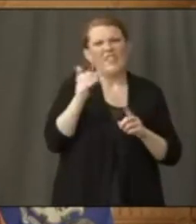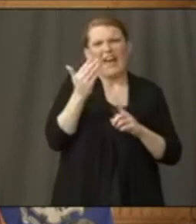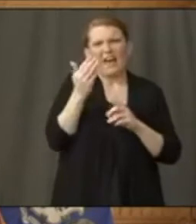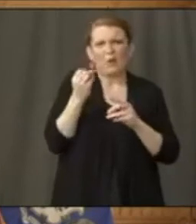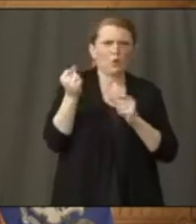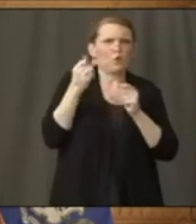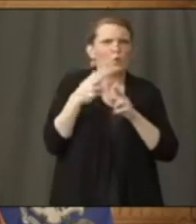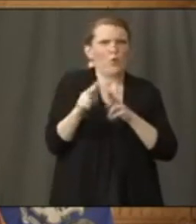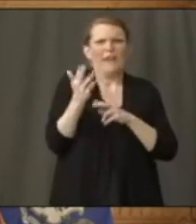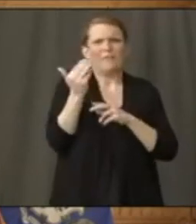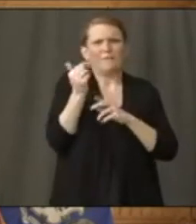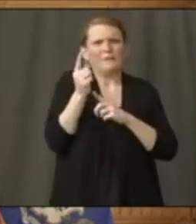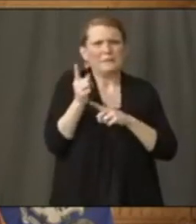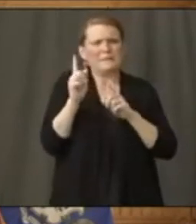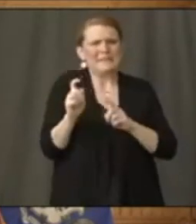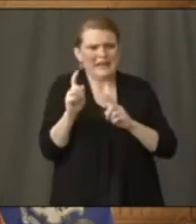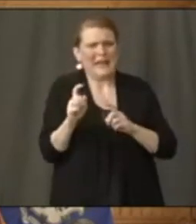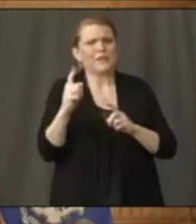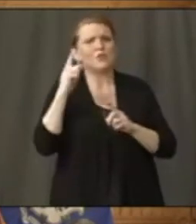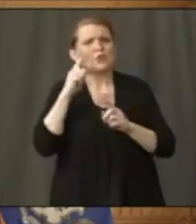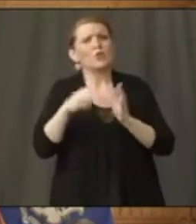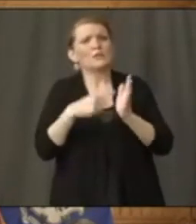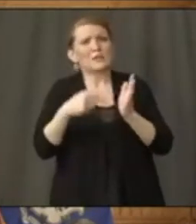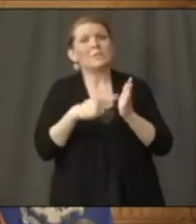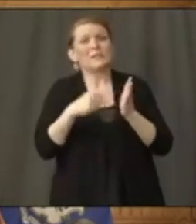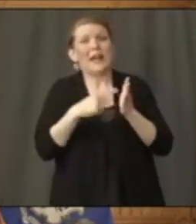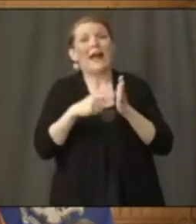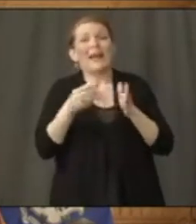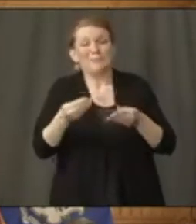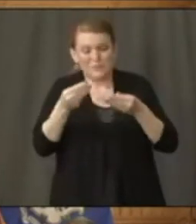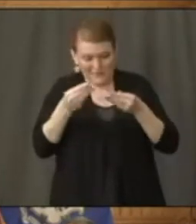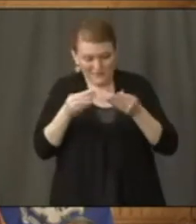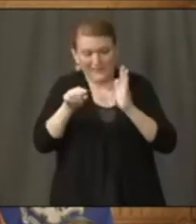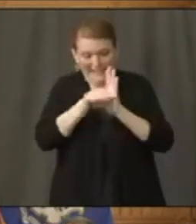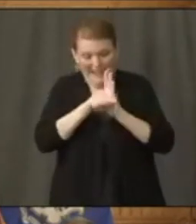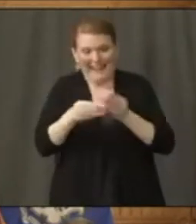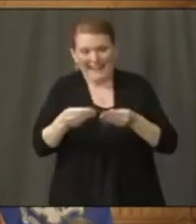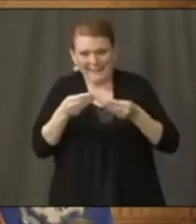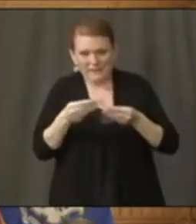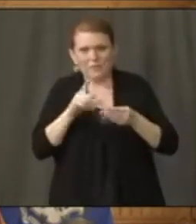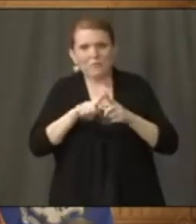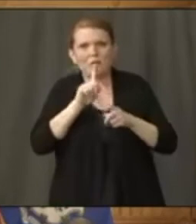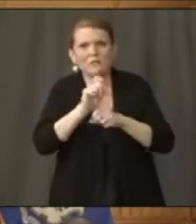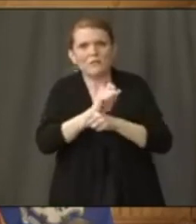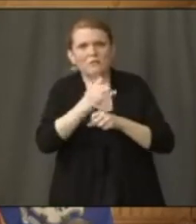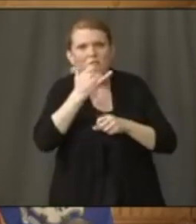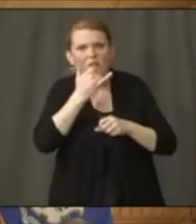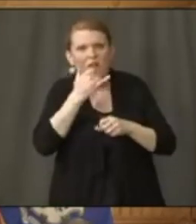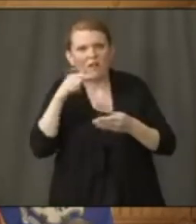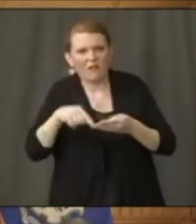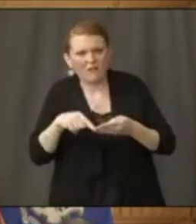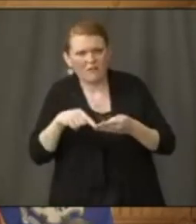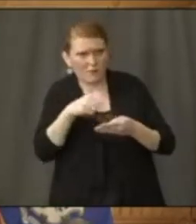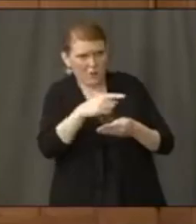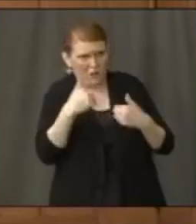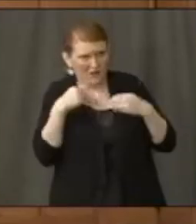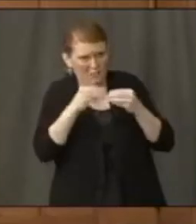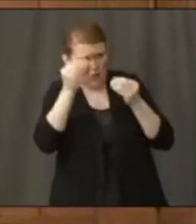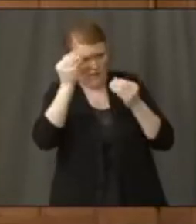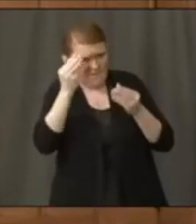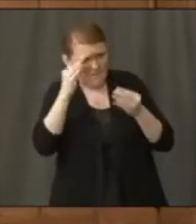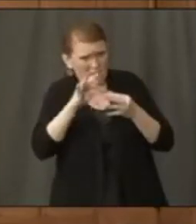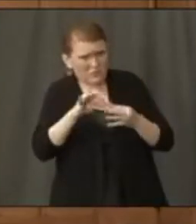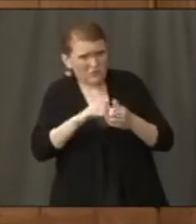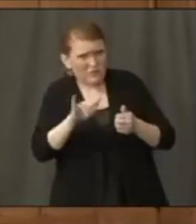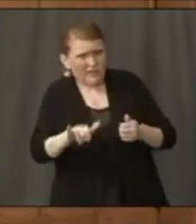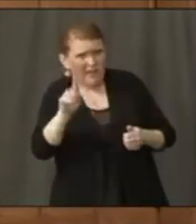that test is being used down in New Haven. Yeah, we're aware of the studies. We're monitoring them carefully, both in terms of